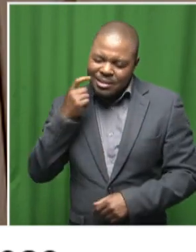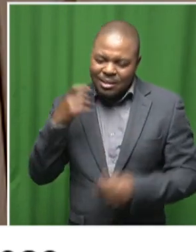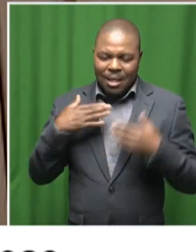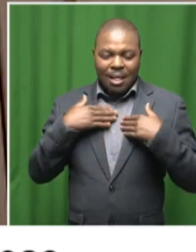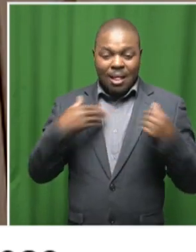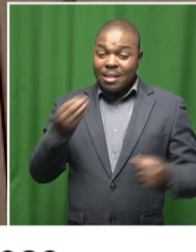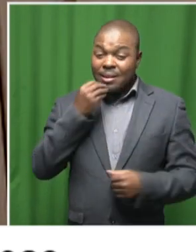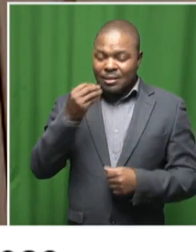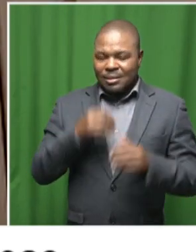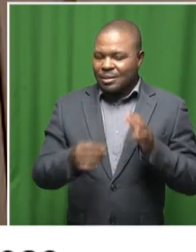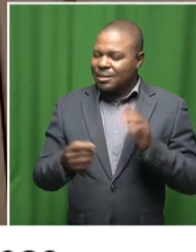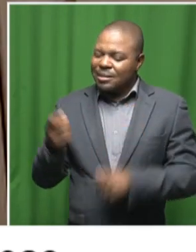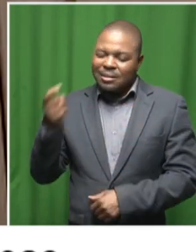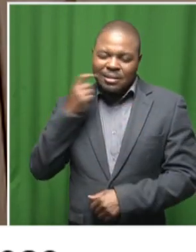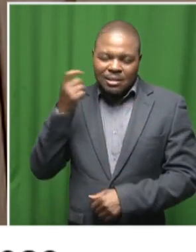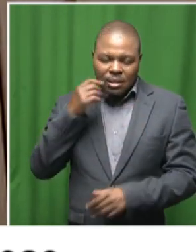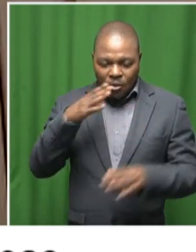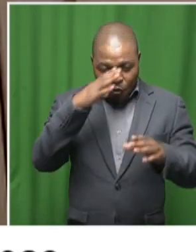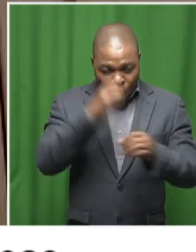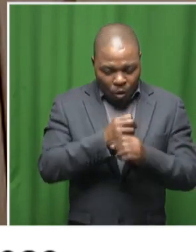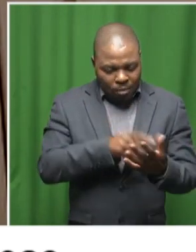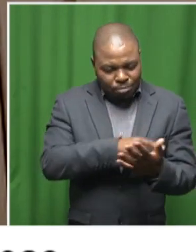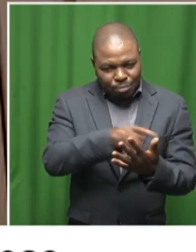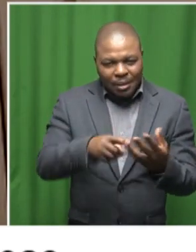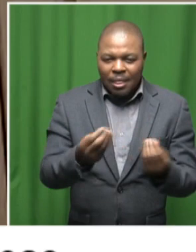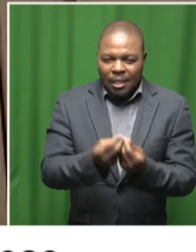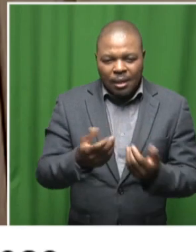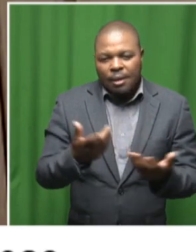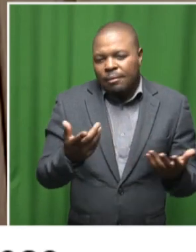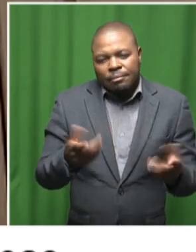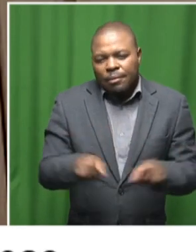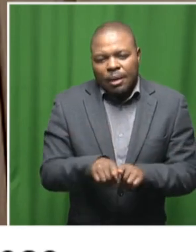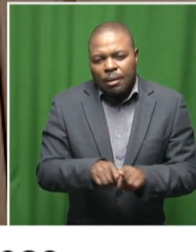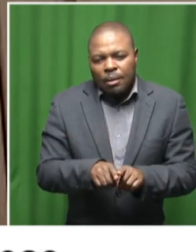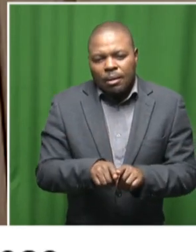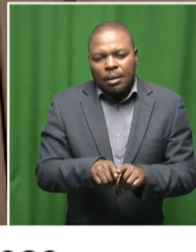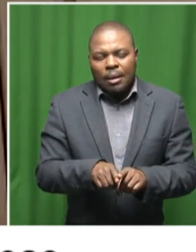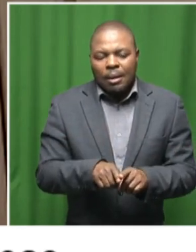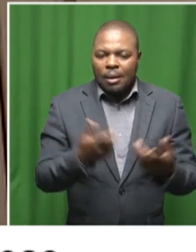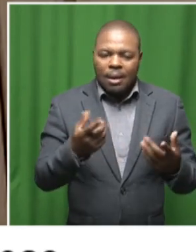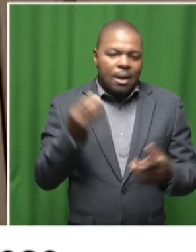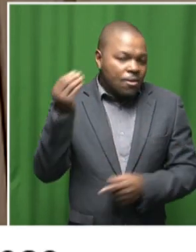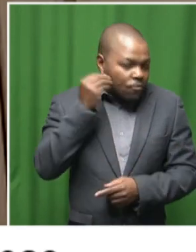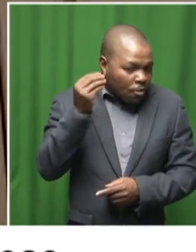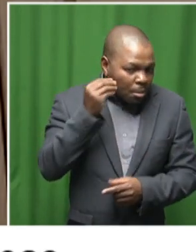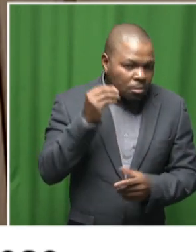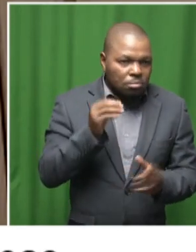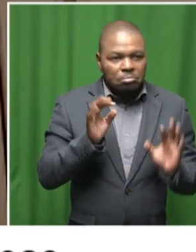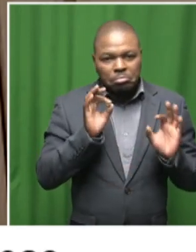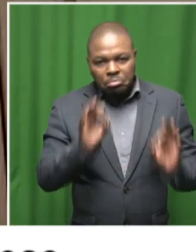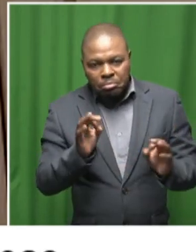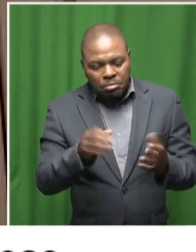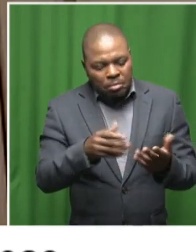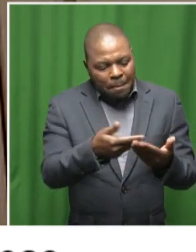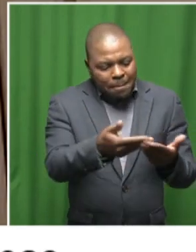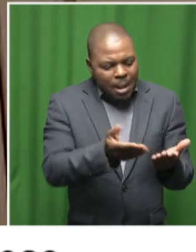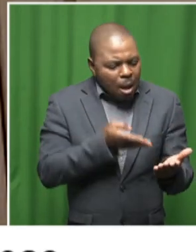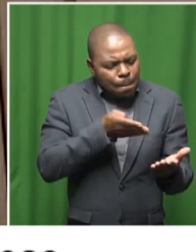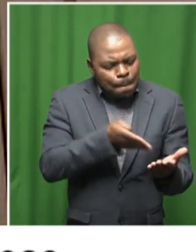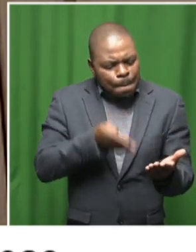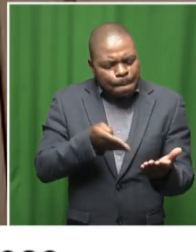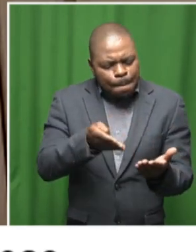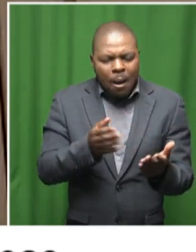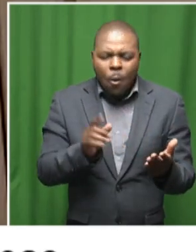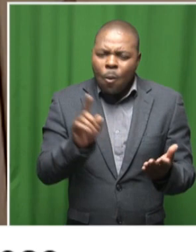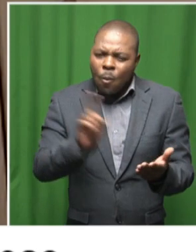very easy. As long as you can just focus on that and you've got the necessary information on how your plate should look like. And